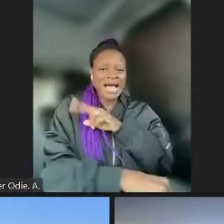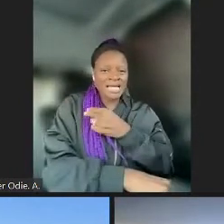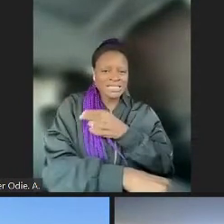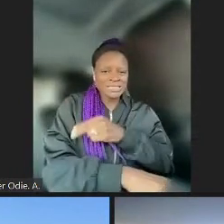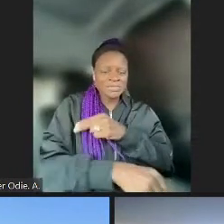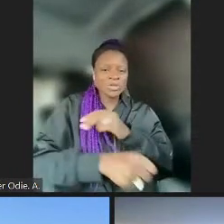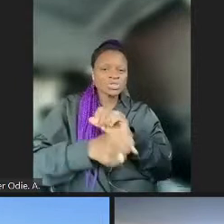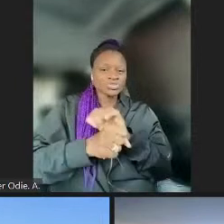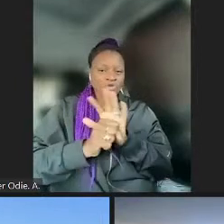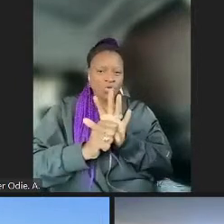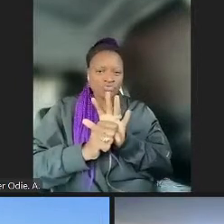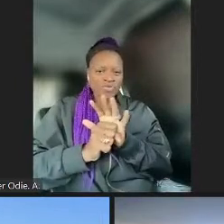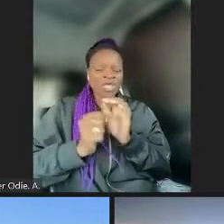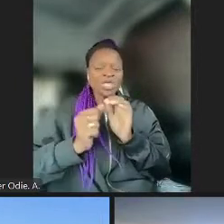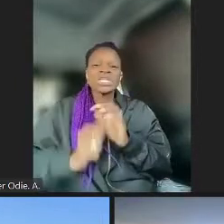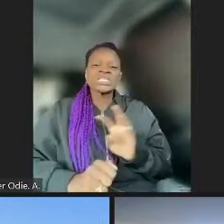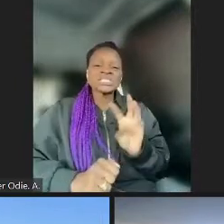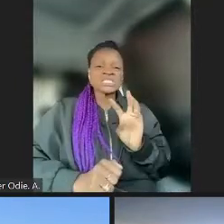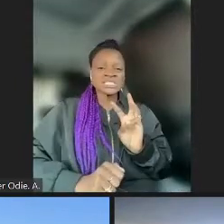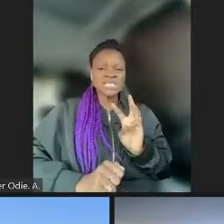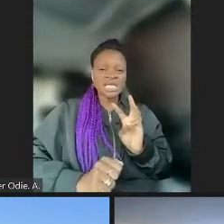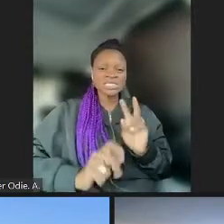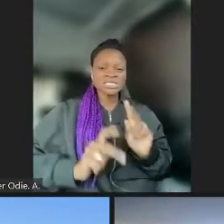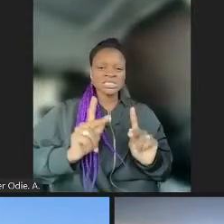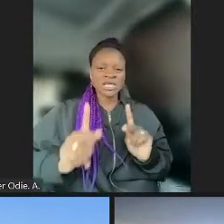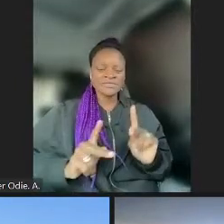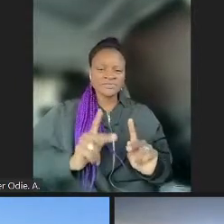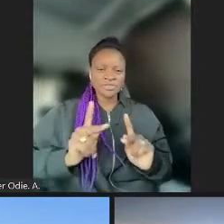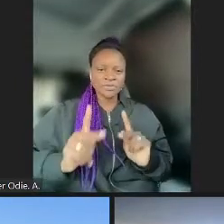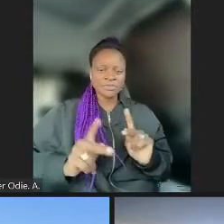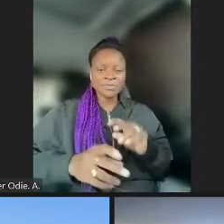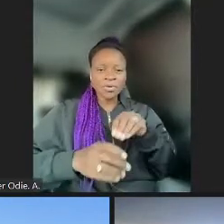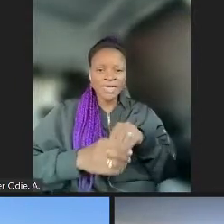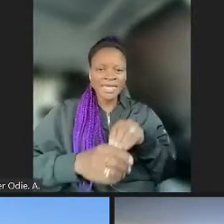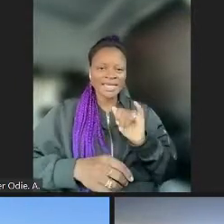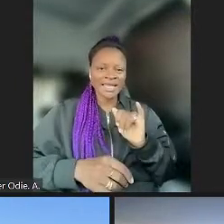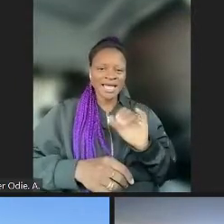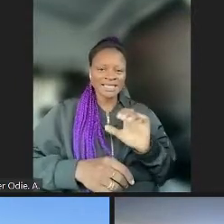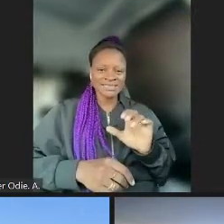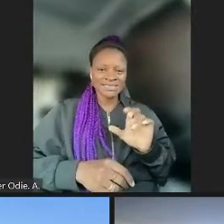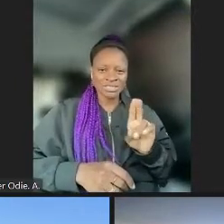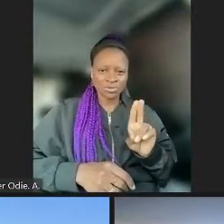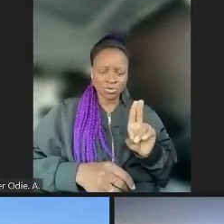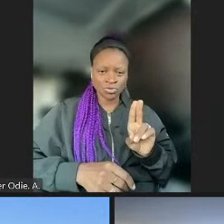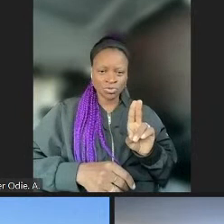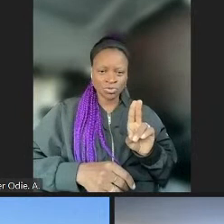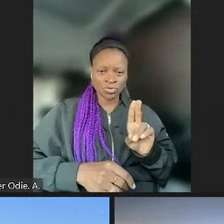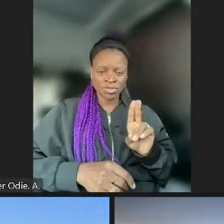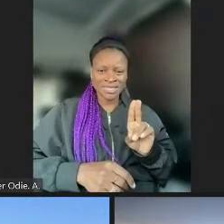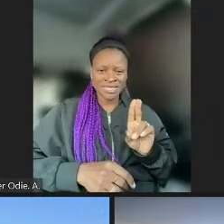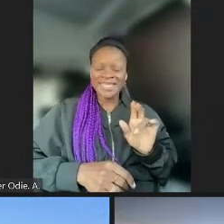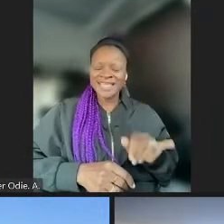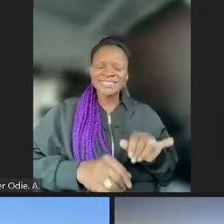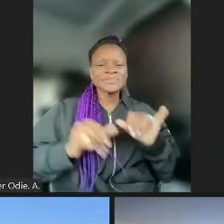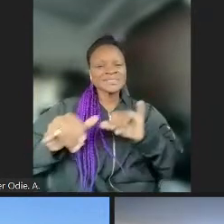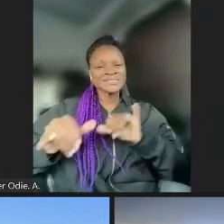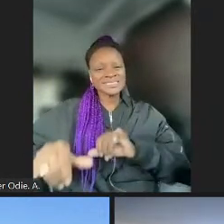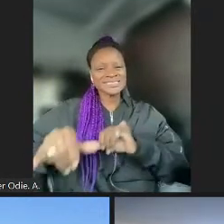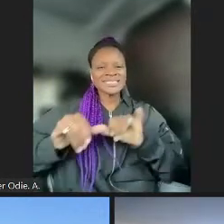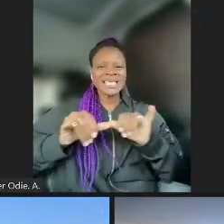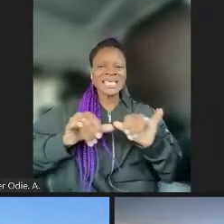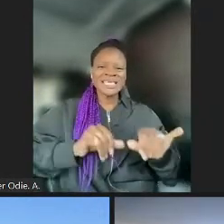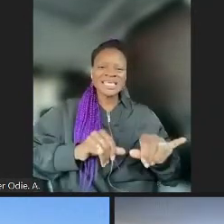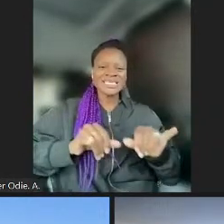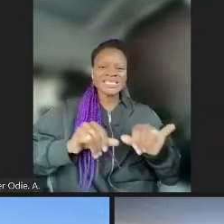hospitalizations, with six of those people being in the ICU. And that's consistent with what we've seen over the last few weeks, with